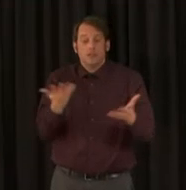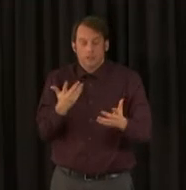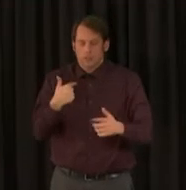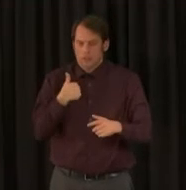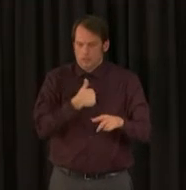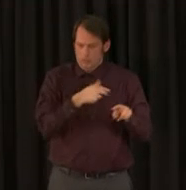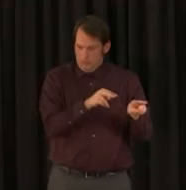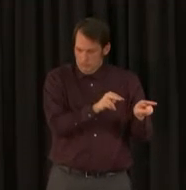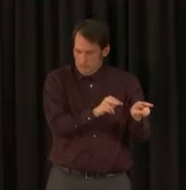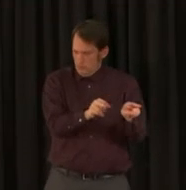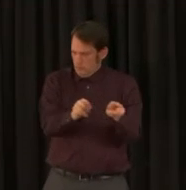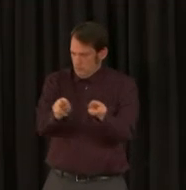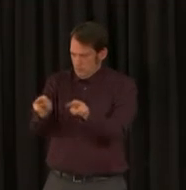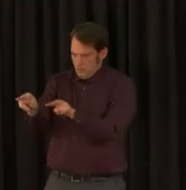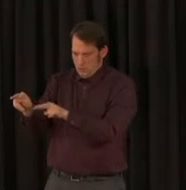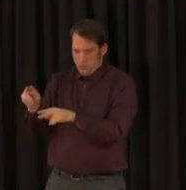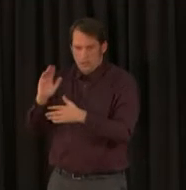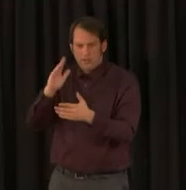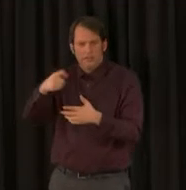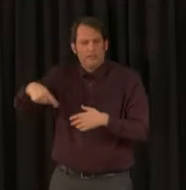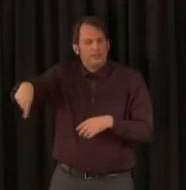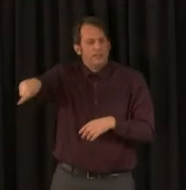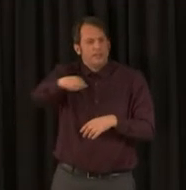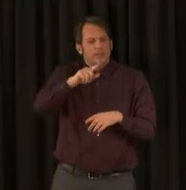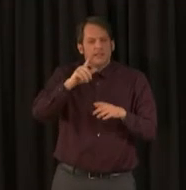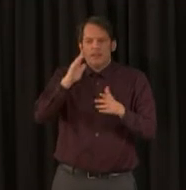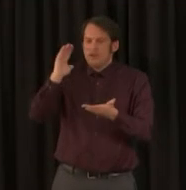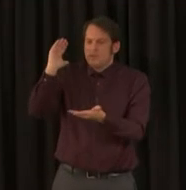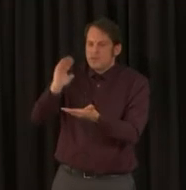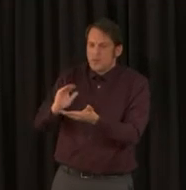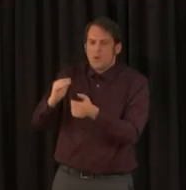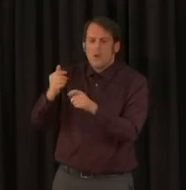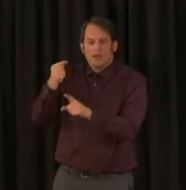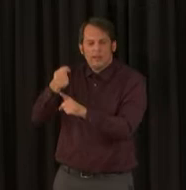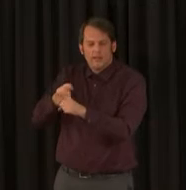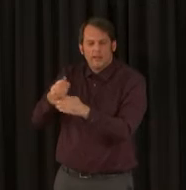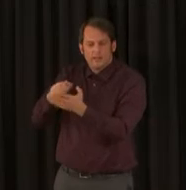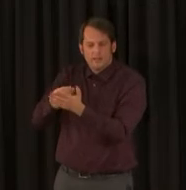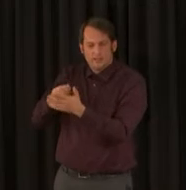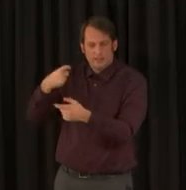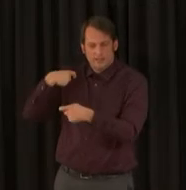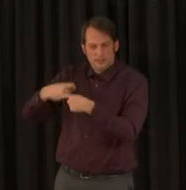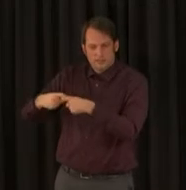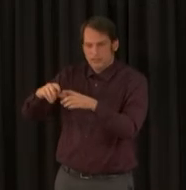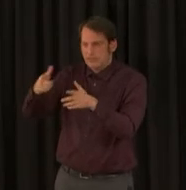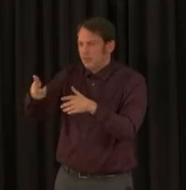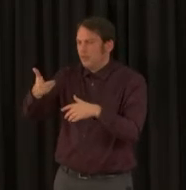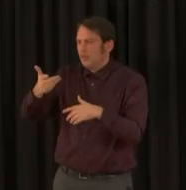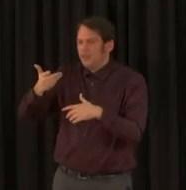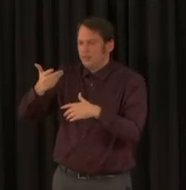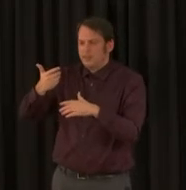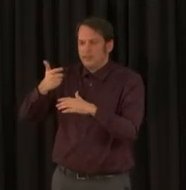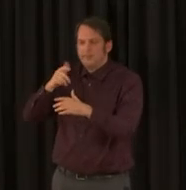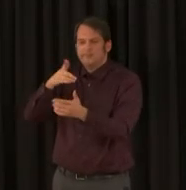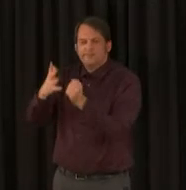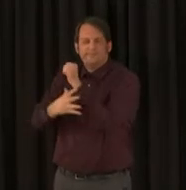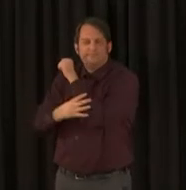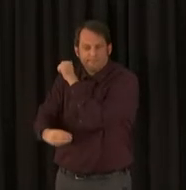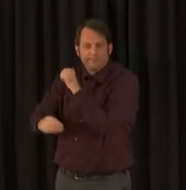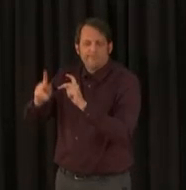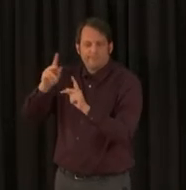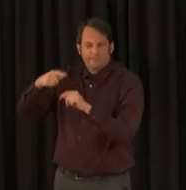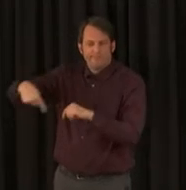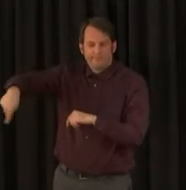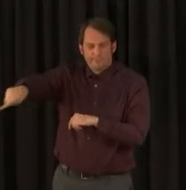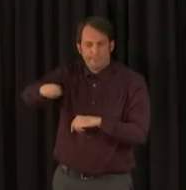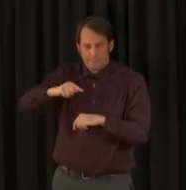income Latinos and other underserved residents in the Baltimore, Washington area. And that really ties back